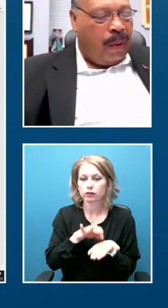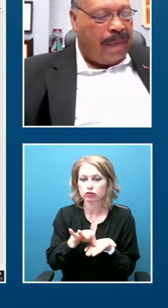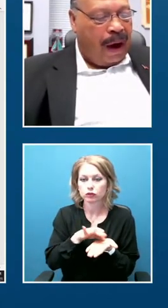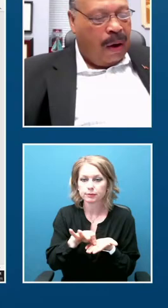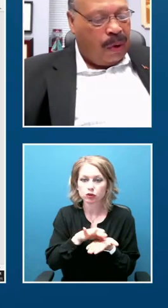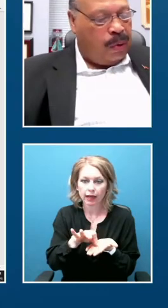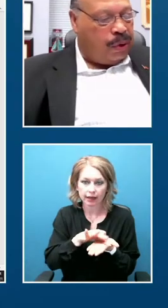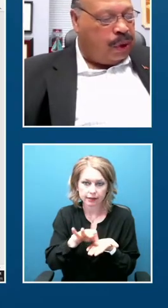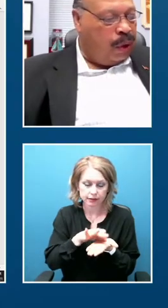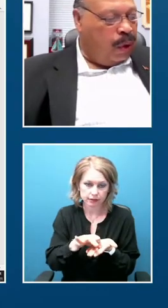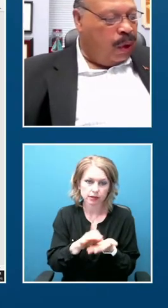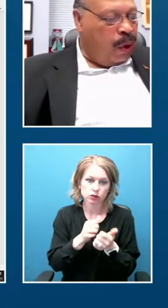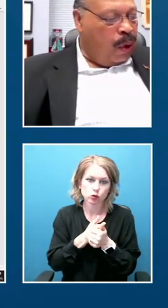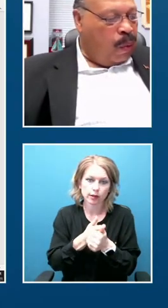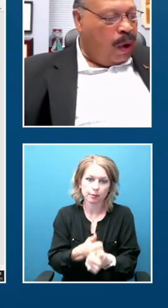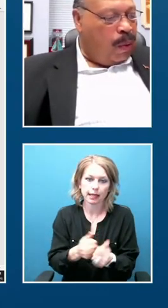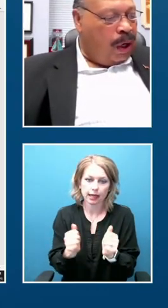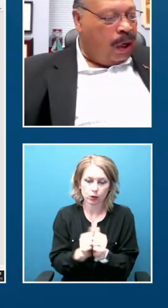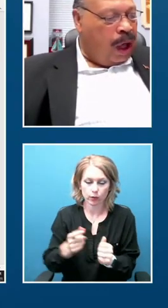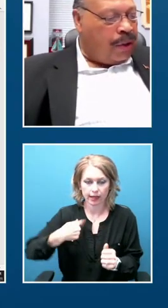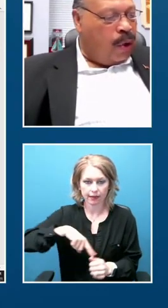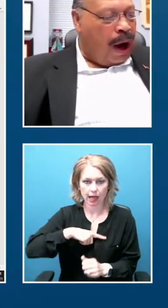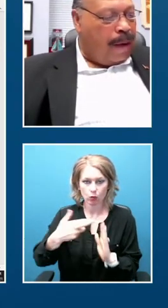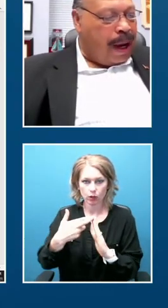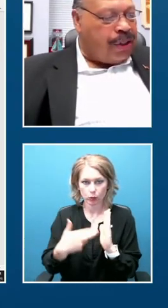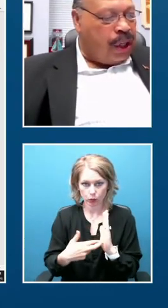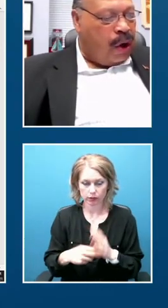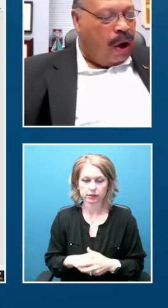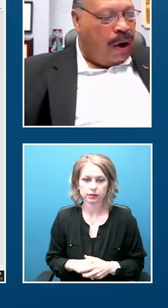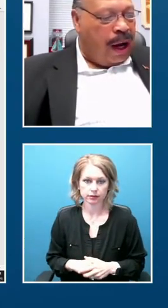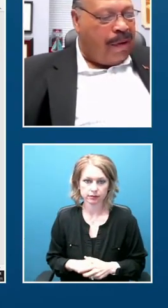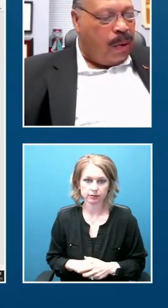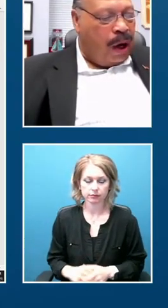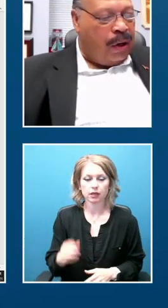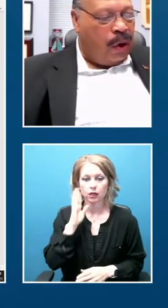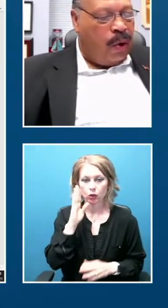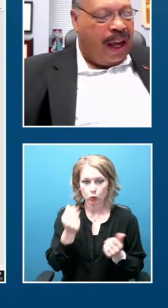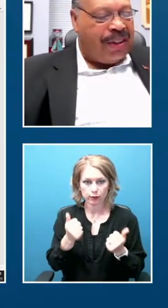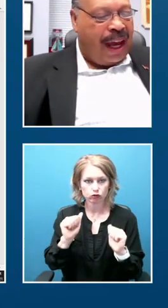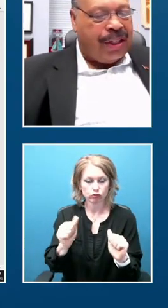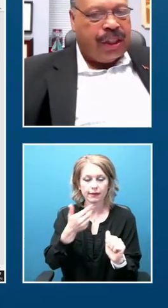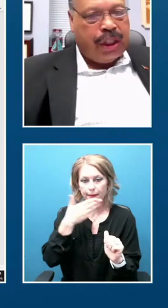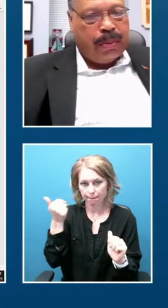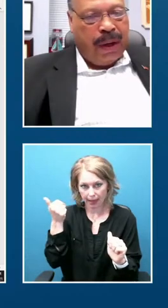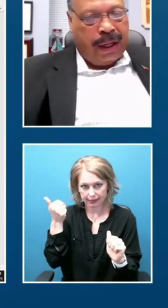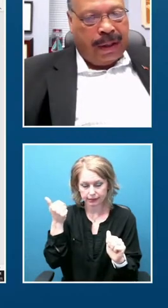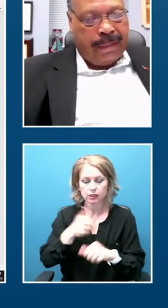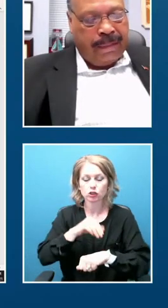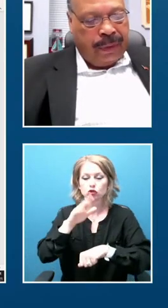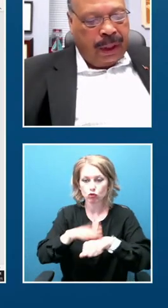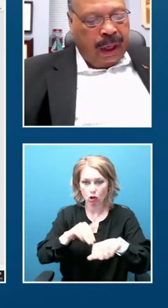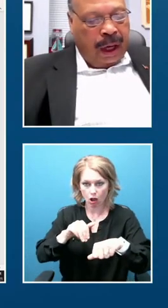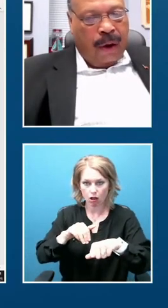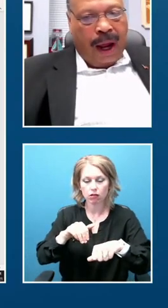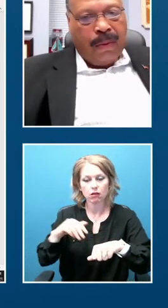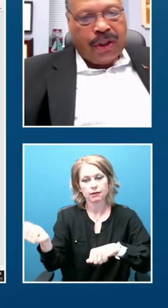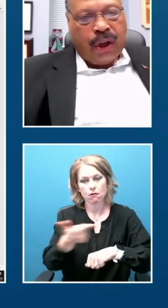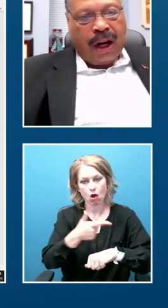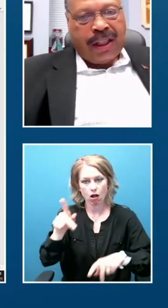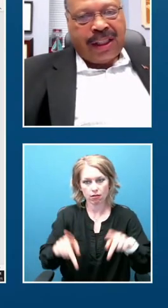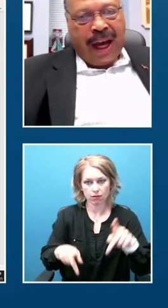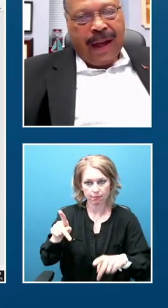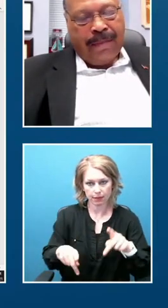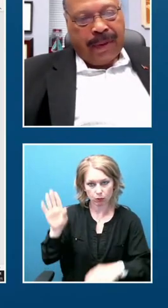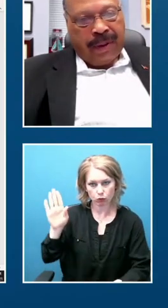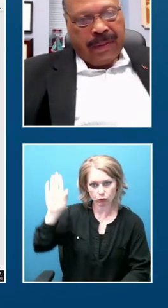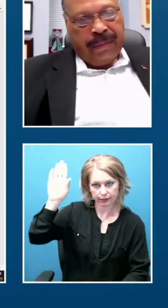comply with our rules. We will do our best to call on everyone who has asked to speak. All right, we'll start